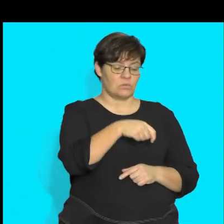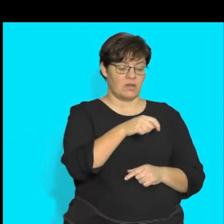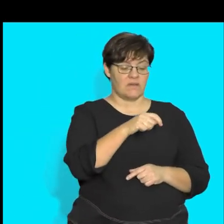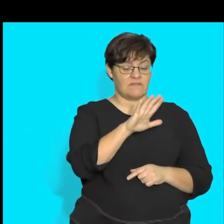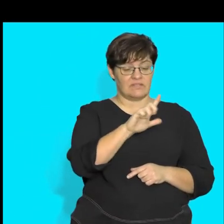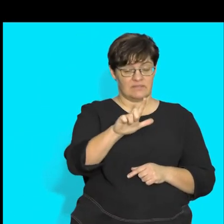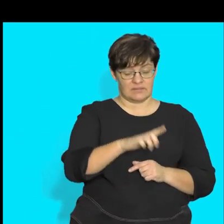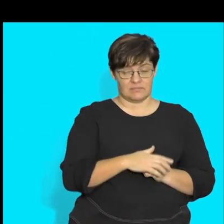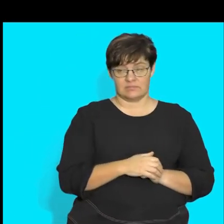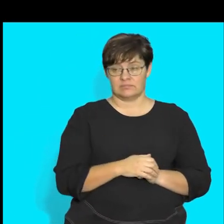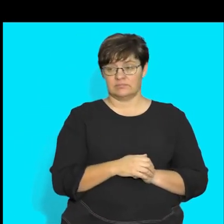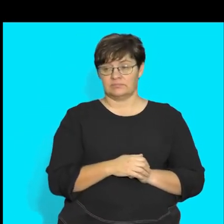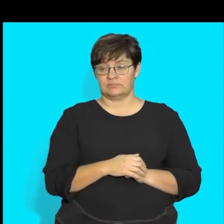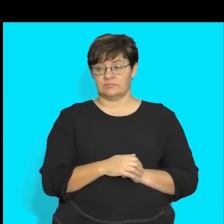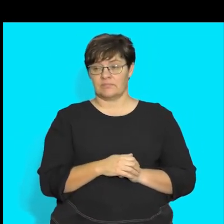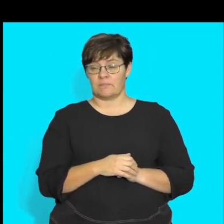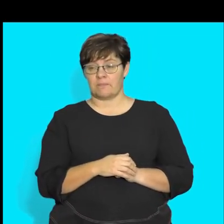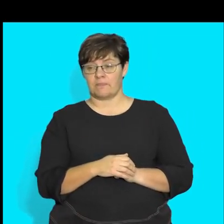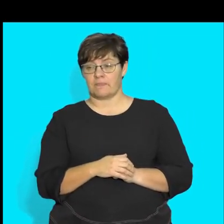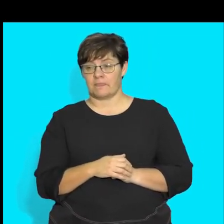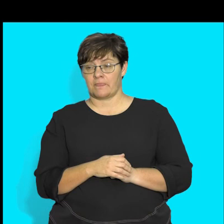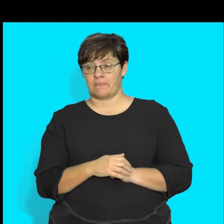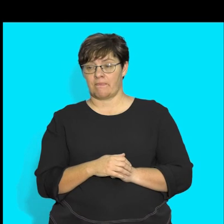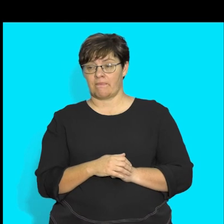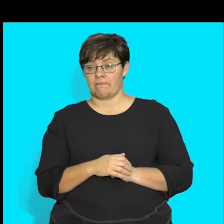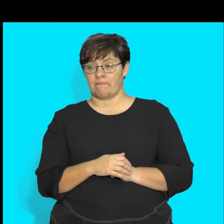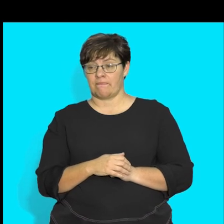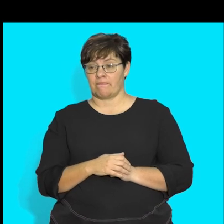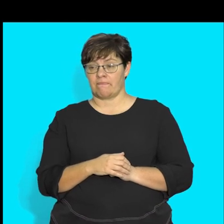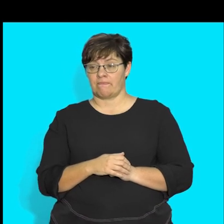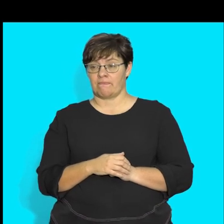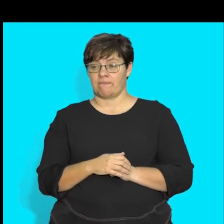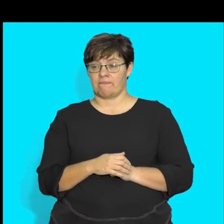and 26,57. This is 135. This is